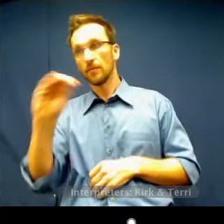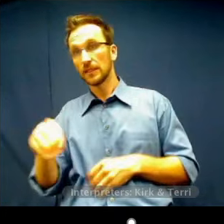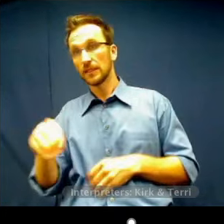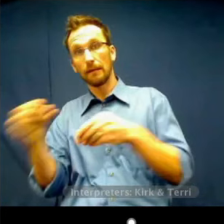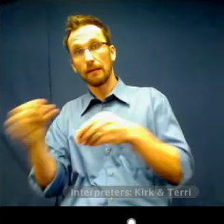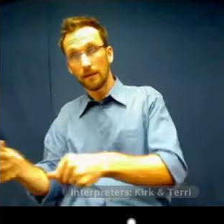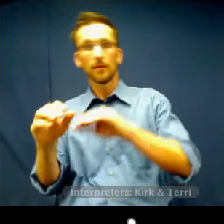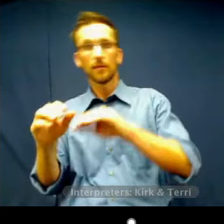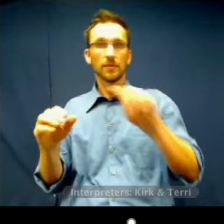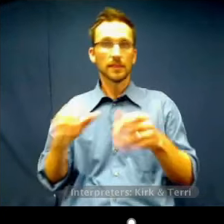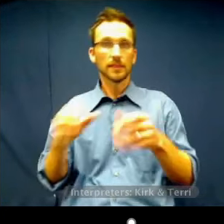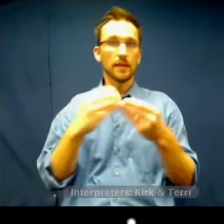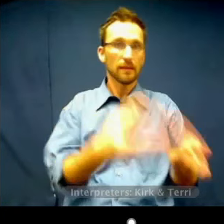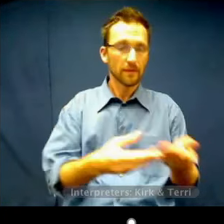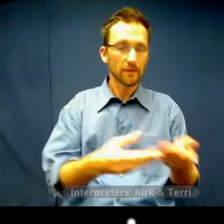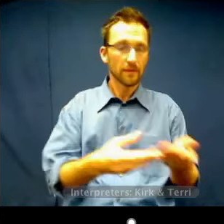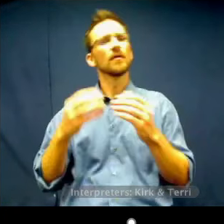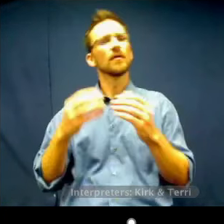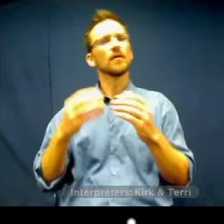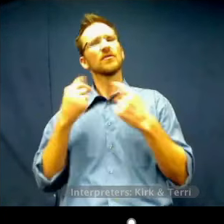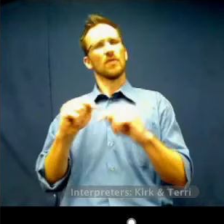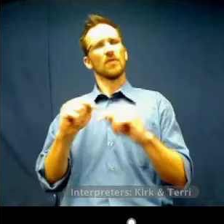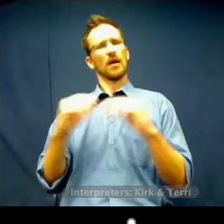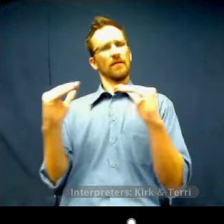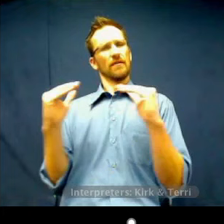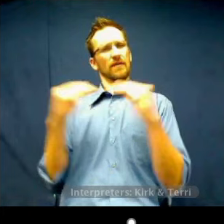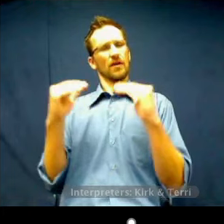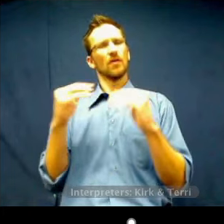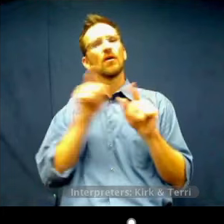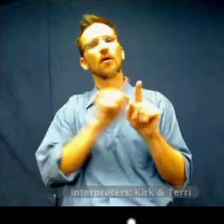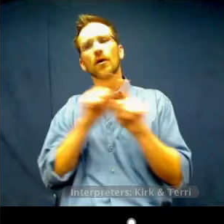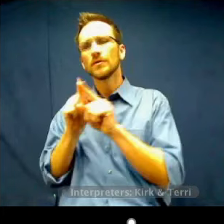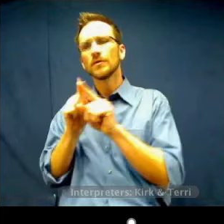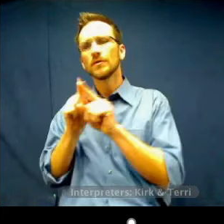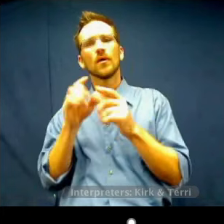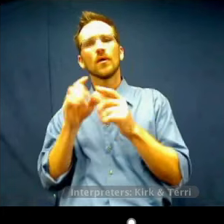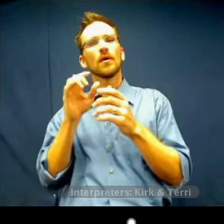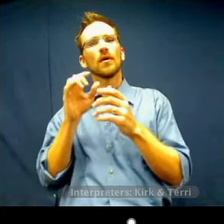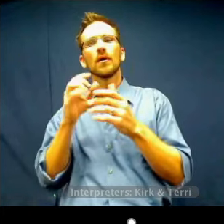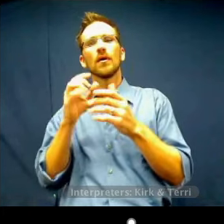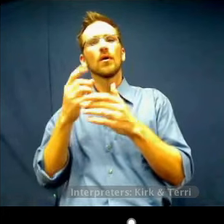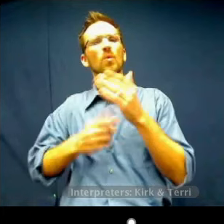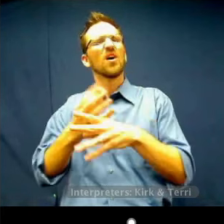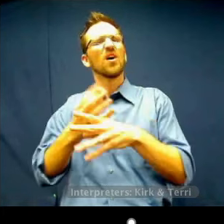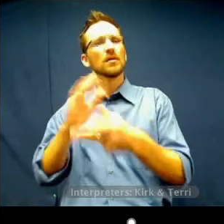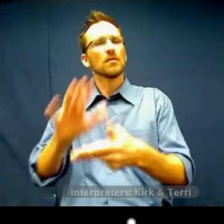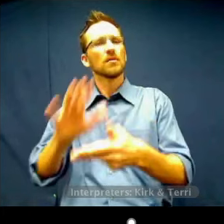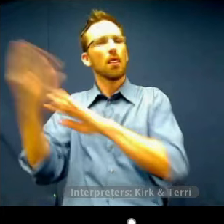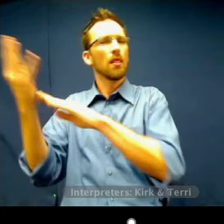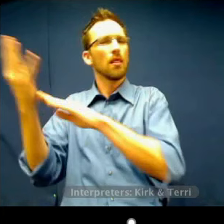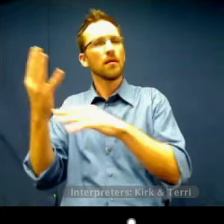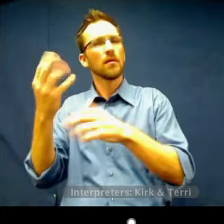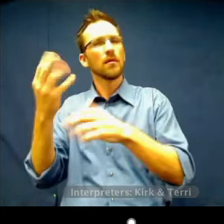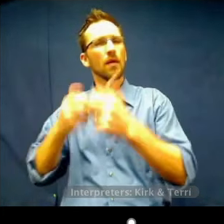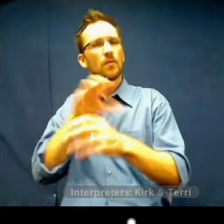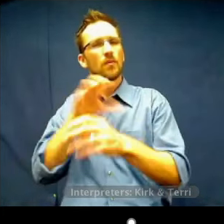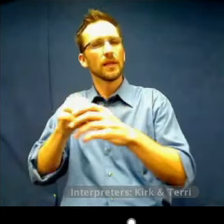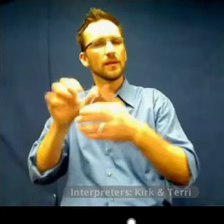They also look at things like fault in the demise of the marriage, need, length of the